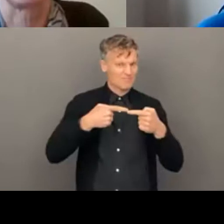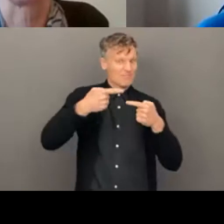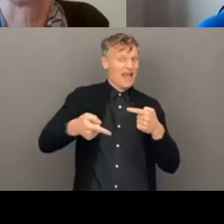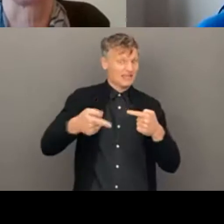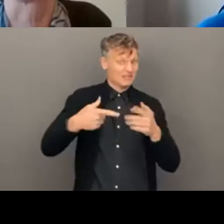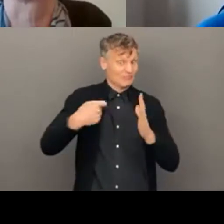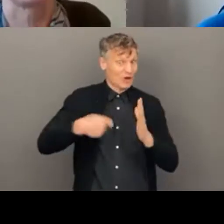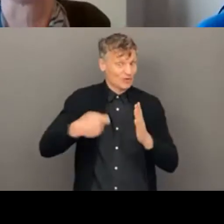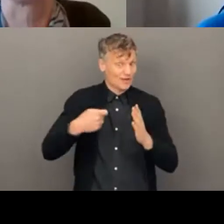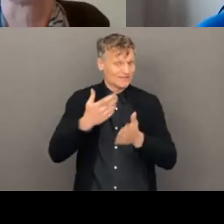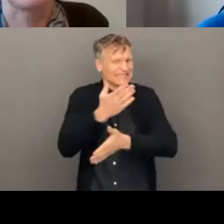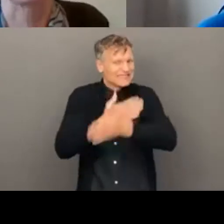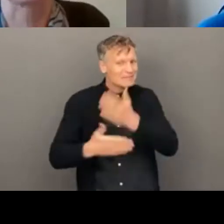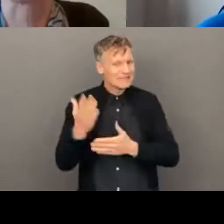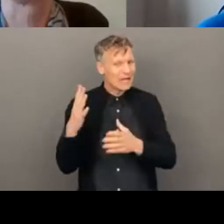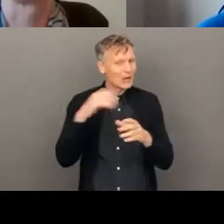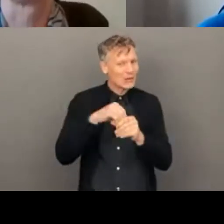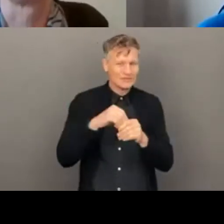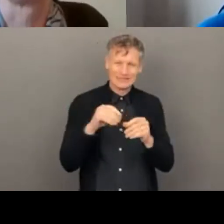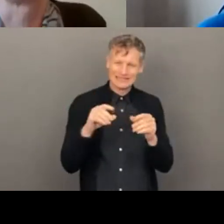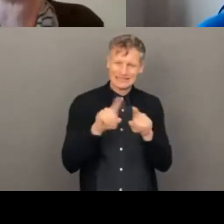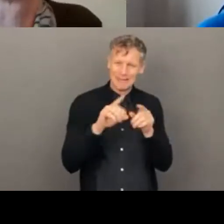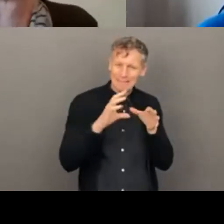really wonderful. Thank you for that.